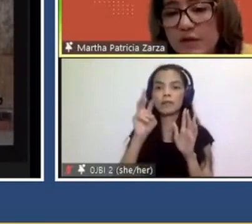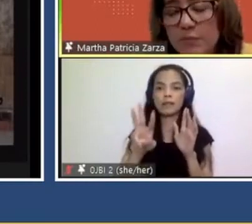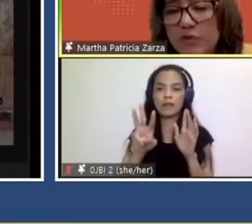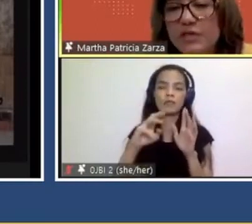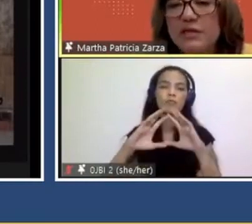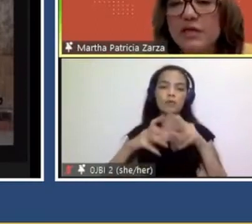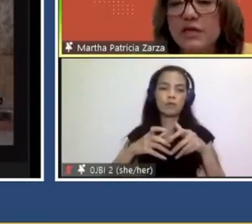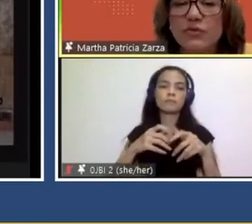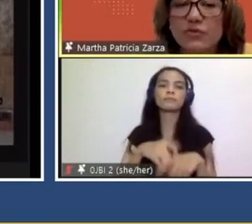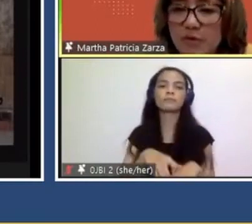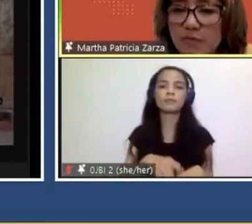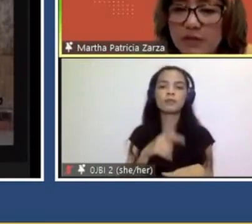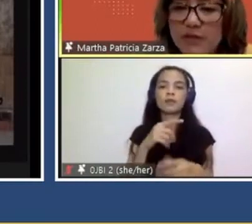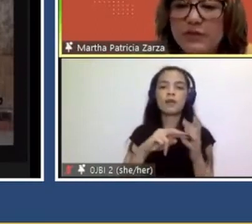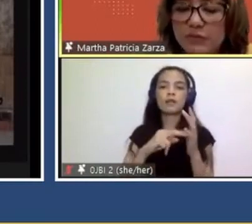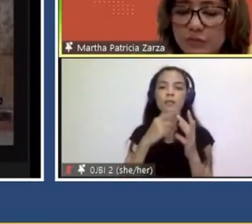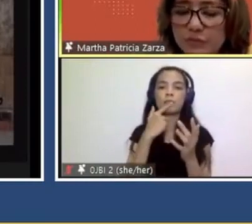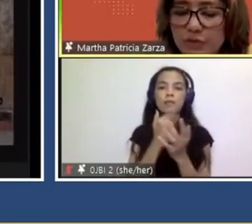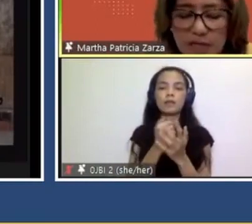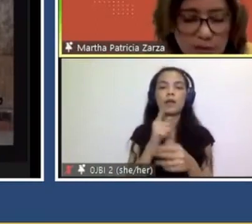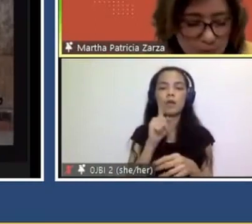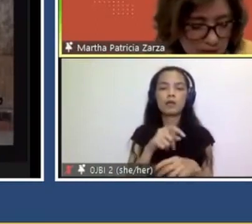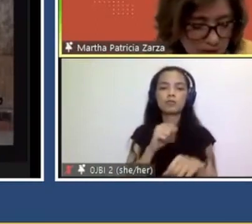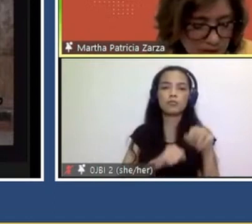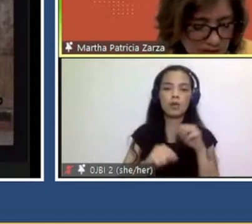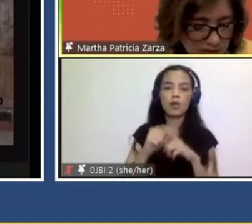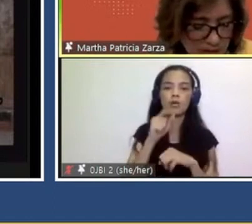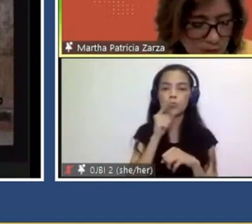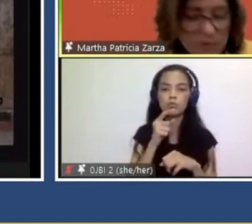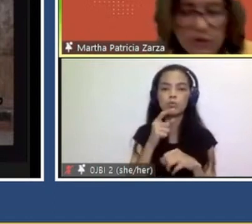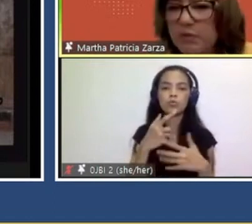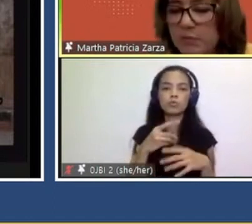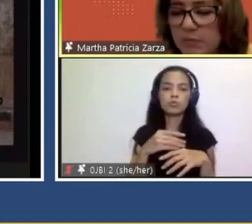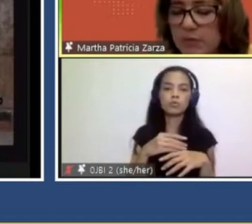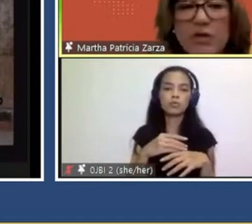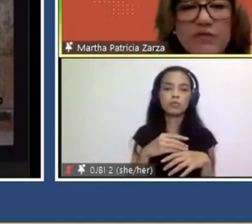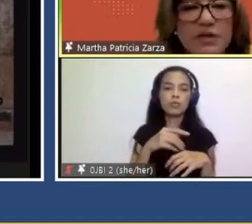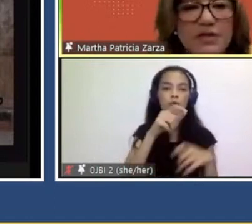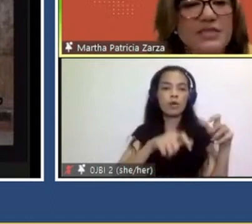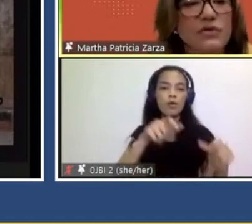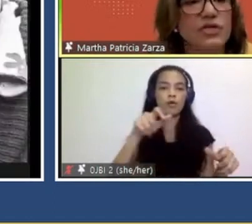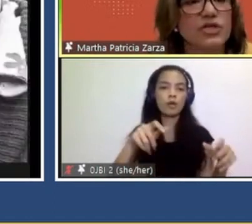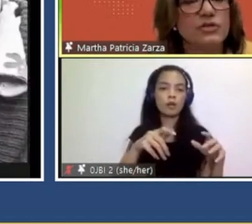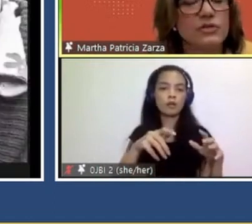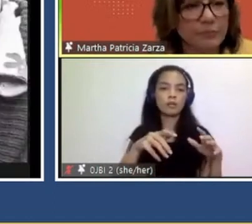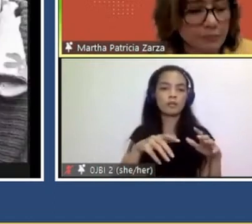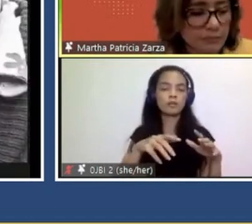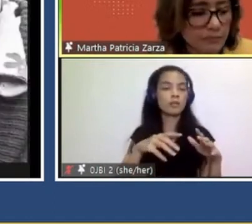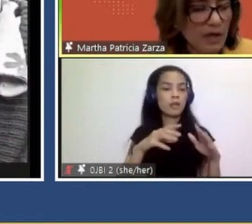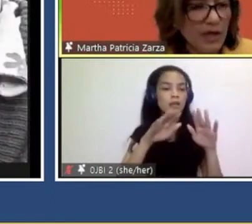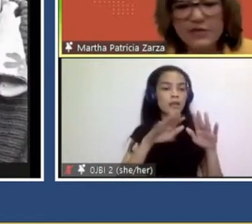it was very important to do something to help women or people living in these